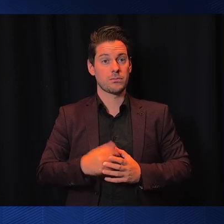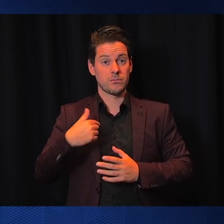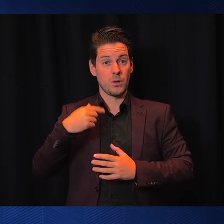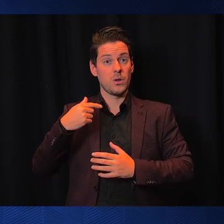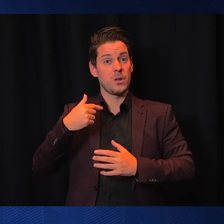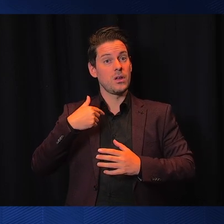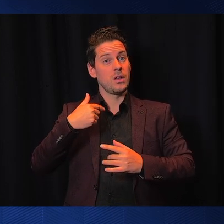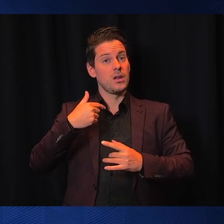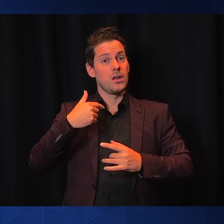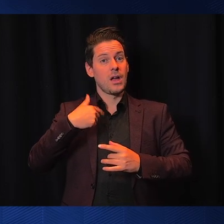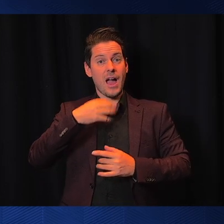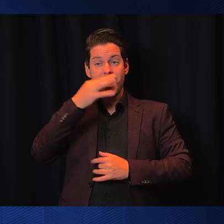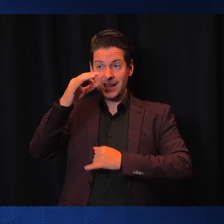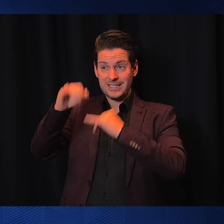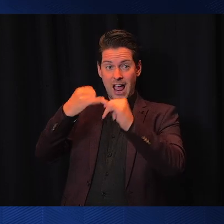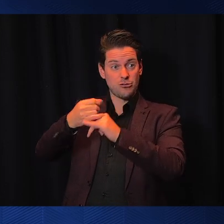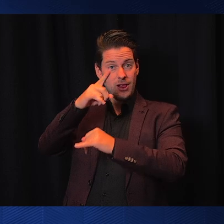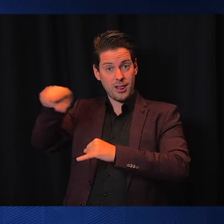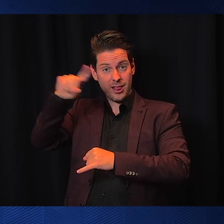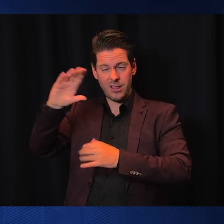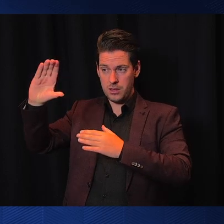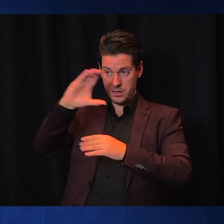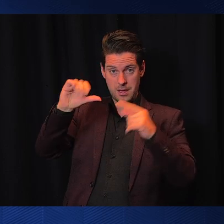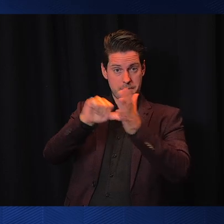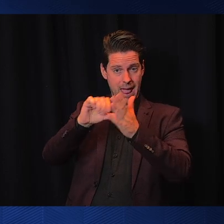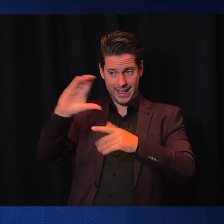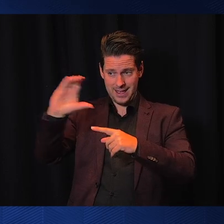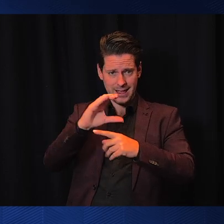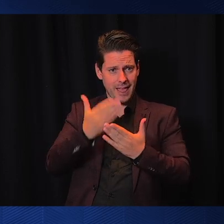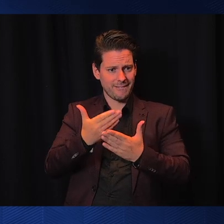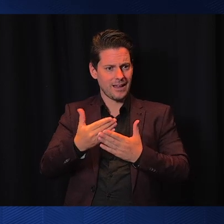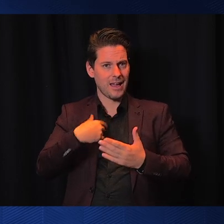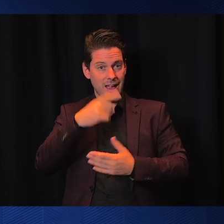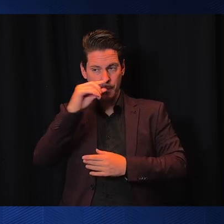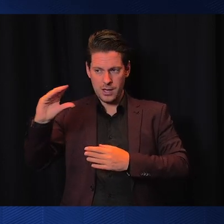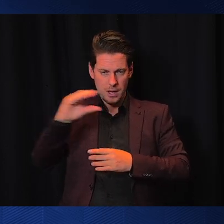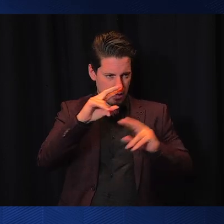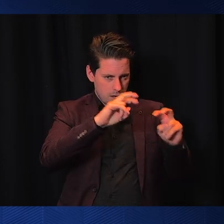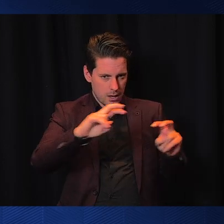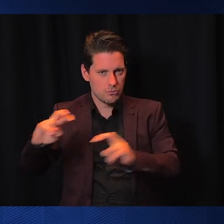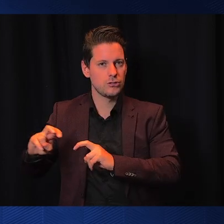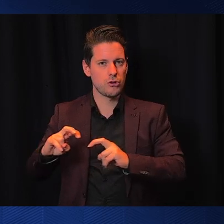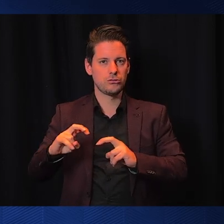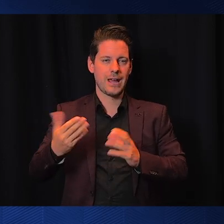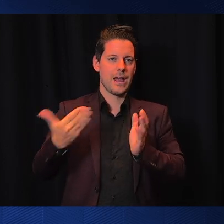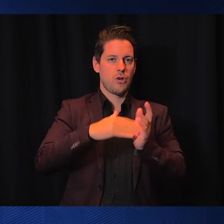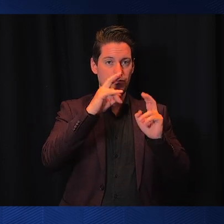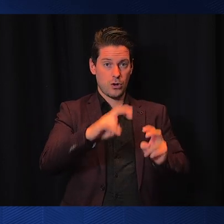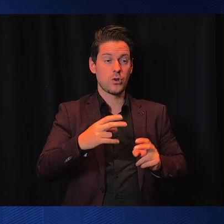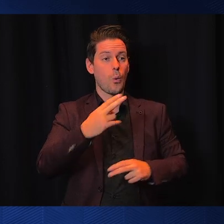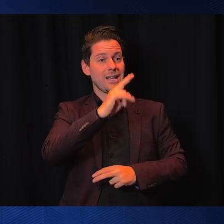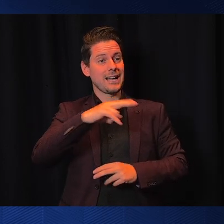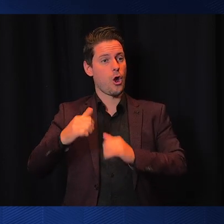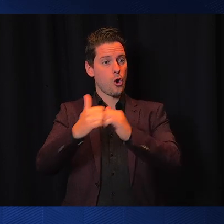little bit? Not to continue with the research as such, but let's convert to action research. So what we did, we brought our Indonesian colleagues into